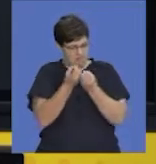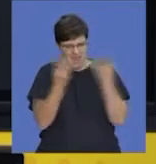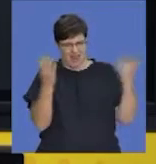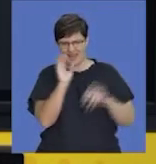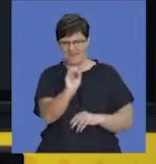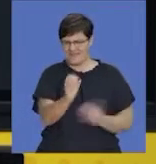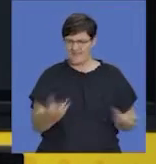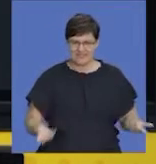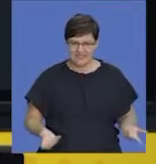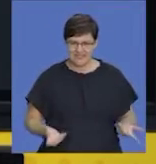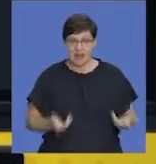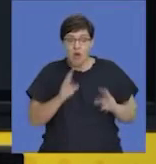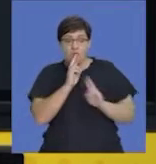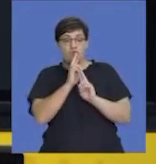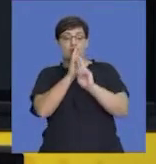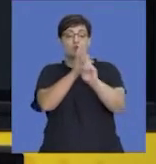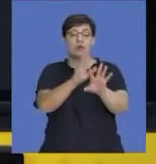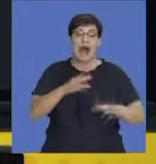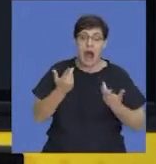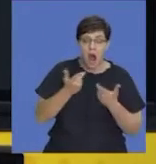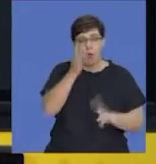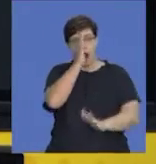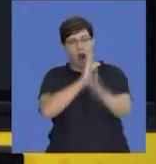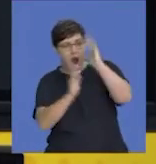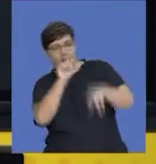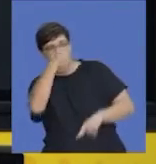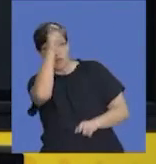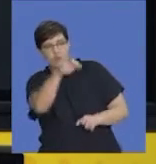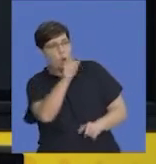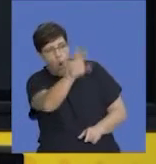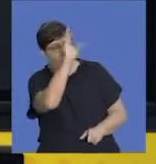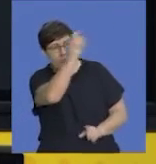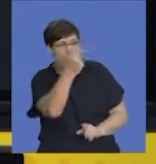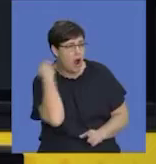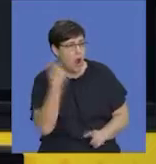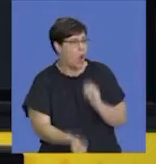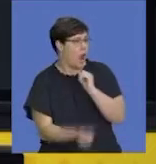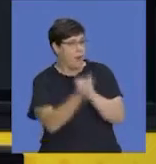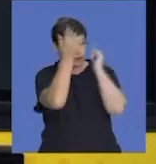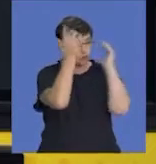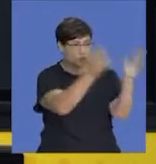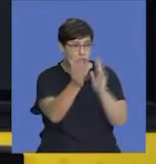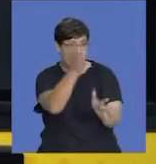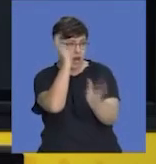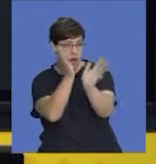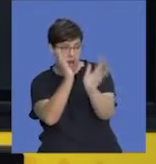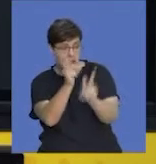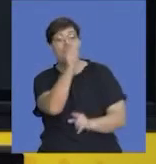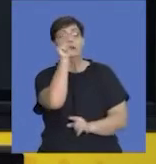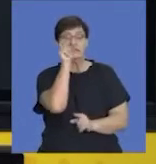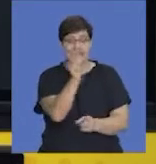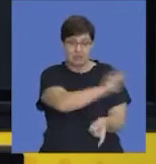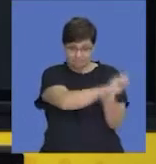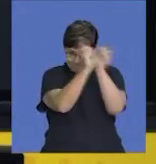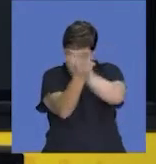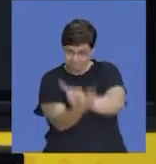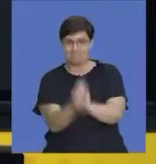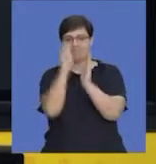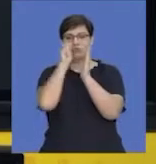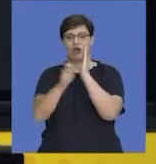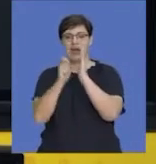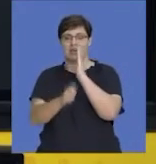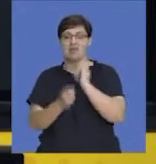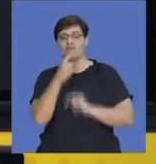way we respond or the way we speak of it is basically the creative response that we provide. So if you decide to go with a